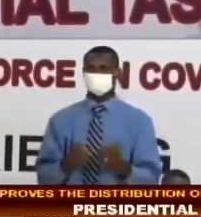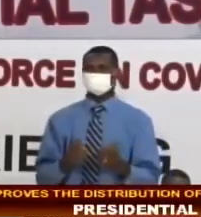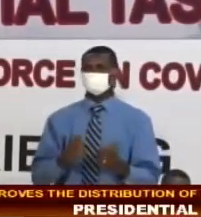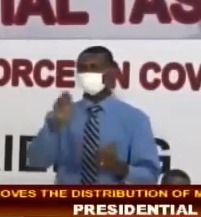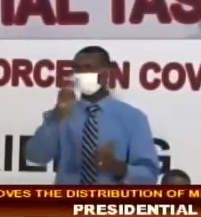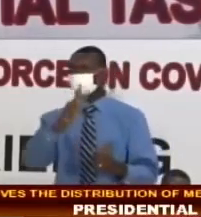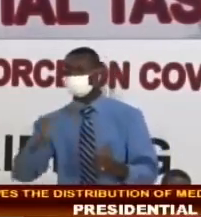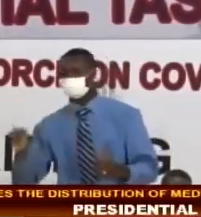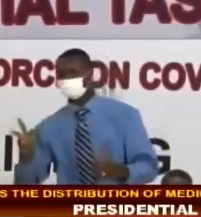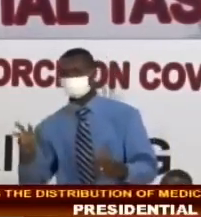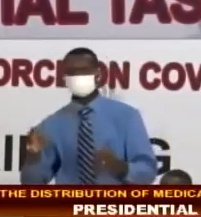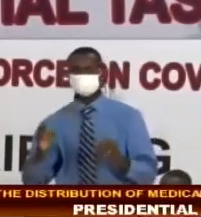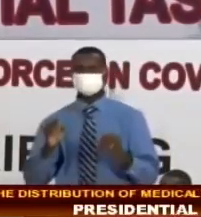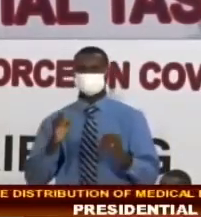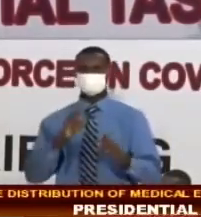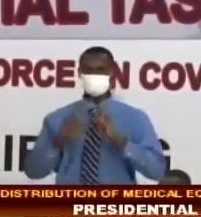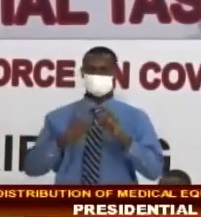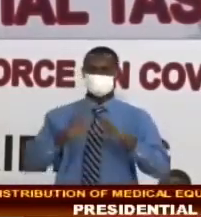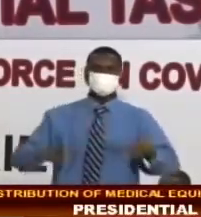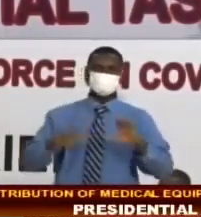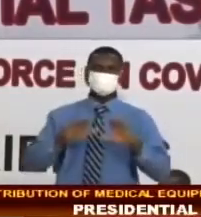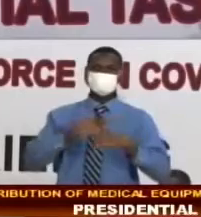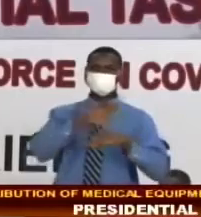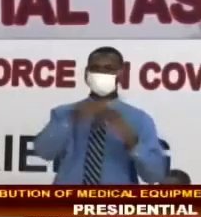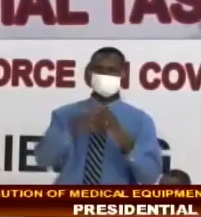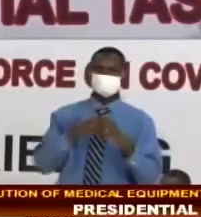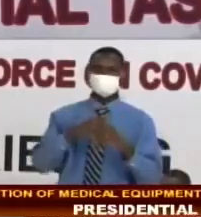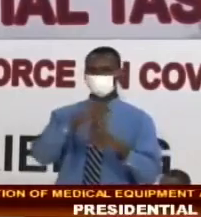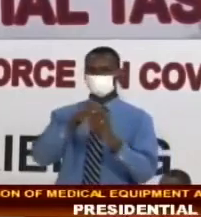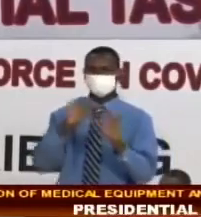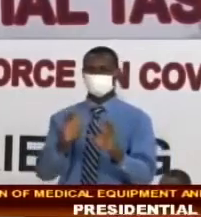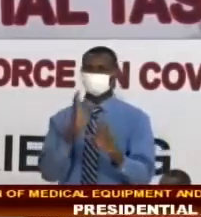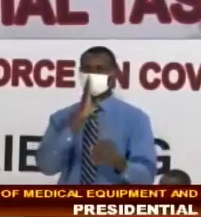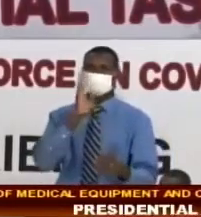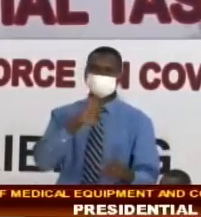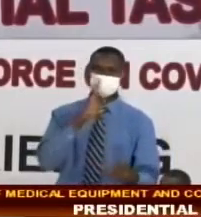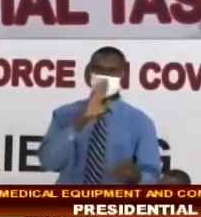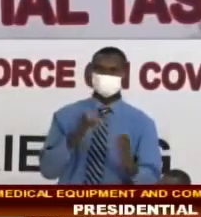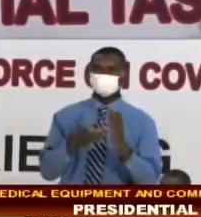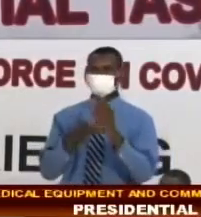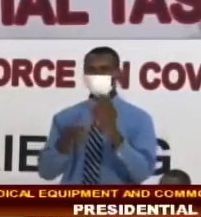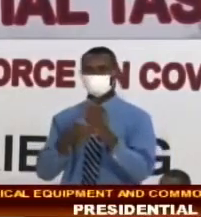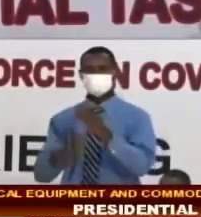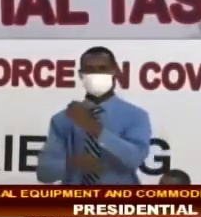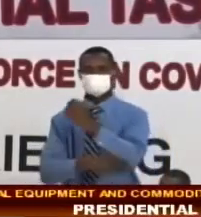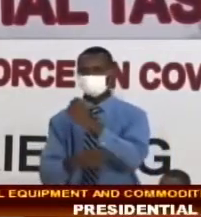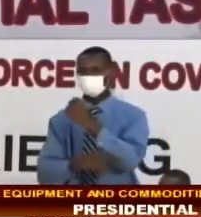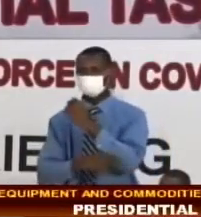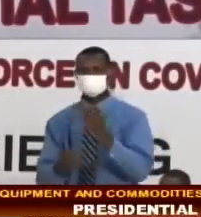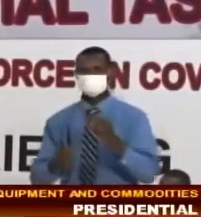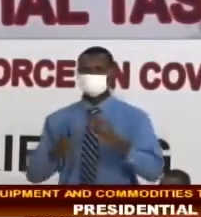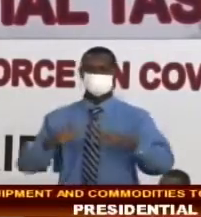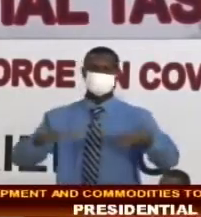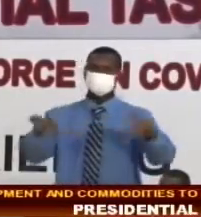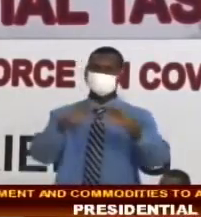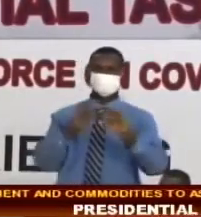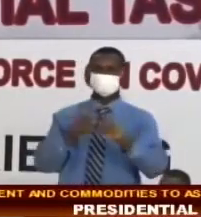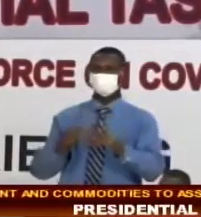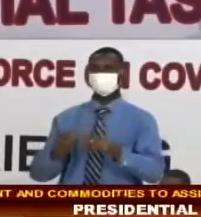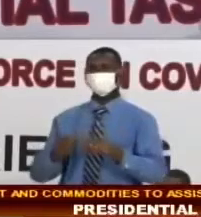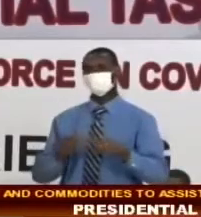of criminality, kidnapping, oil bunkering. All over the country we had